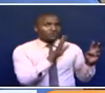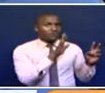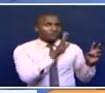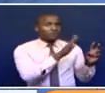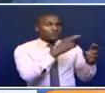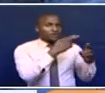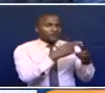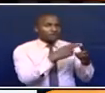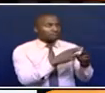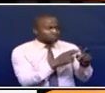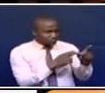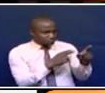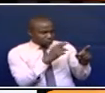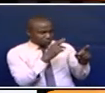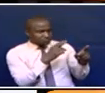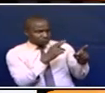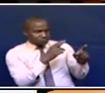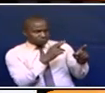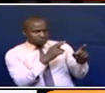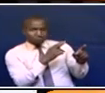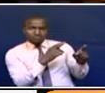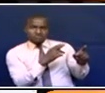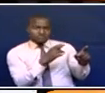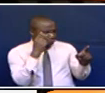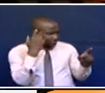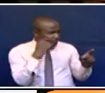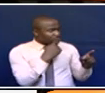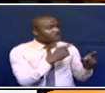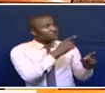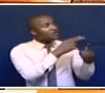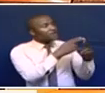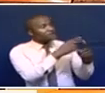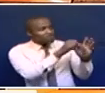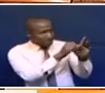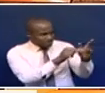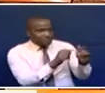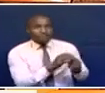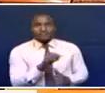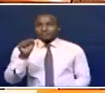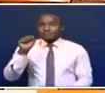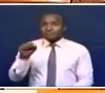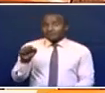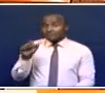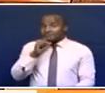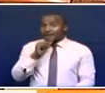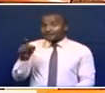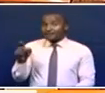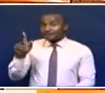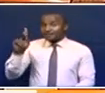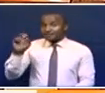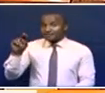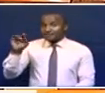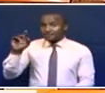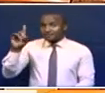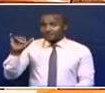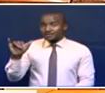betrays you. Yeah. And I was actually, that young man, Kennedy. Mm. You remember